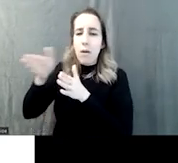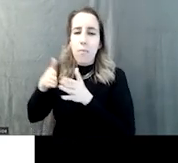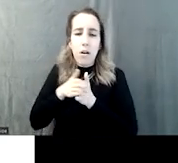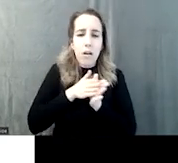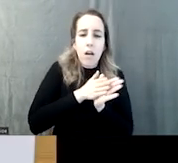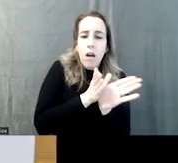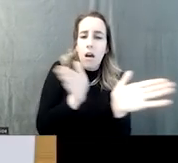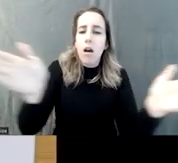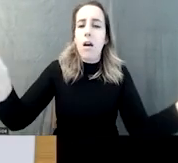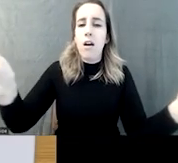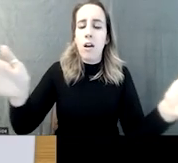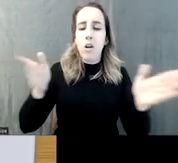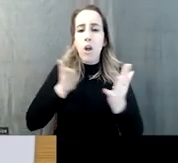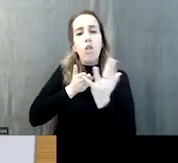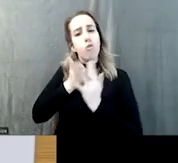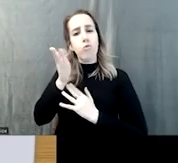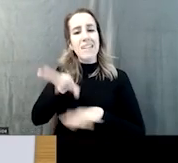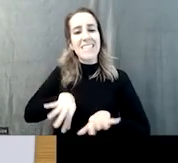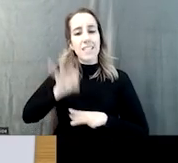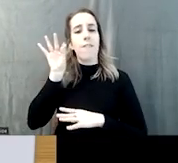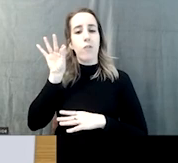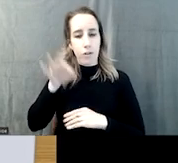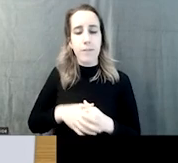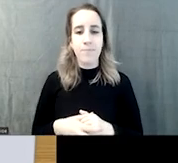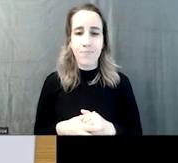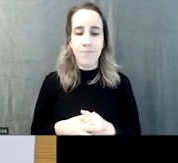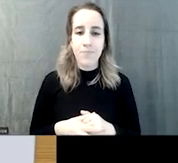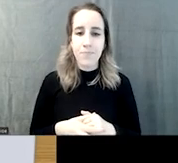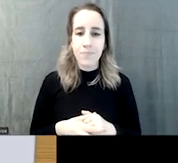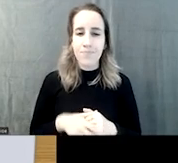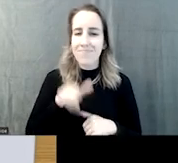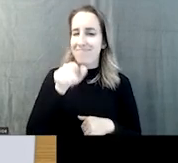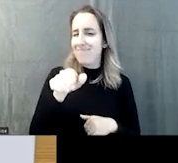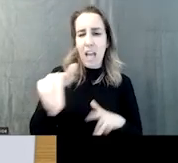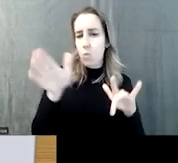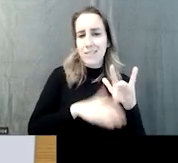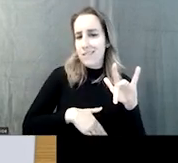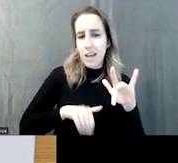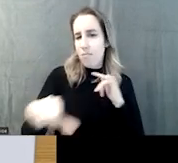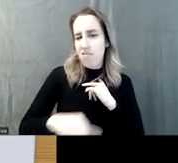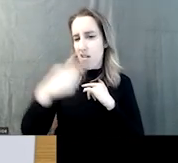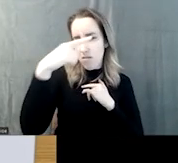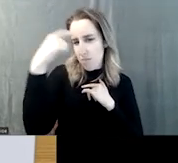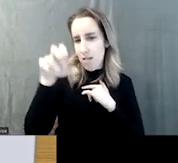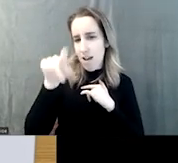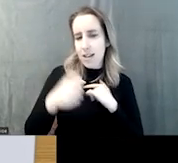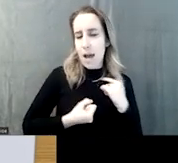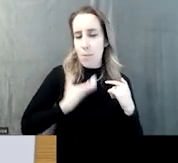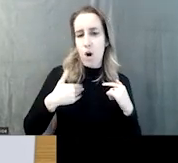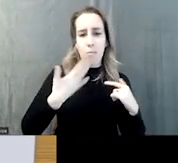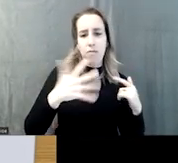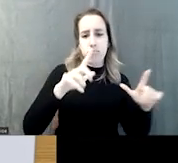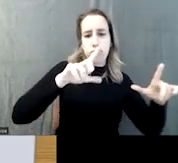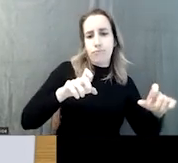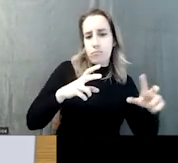different discovery. I will skip this one. It's just another blackout poem that I've taken a photo of,